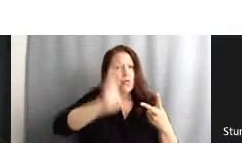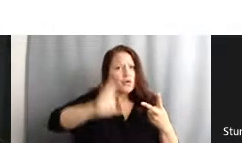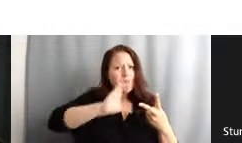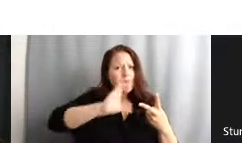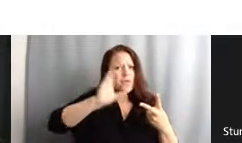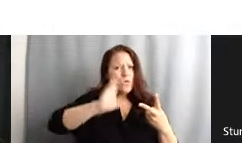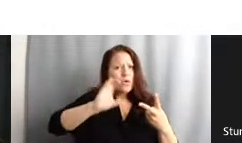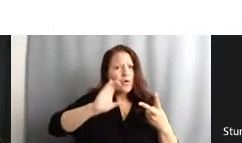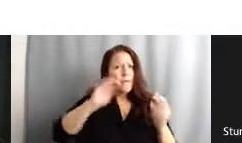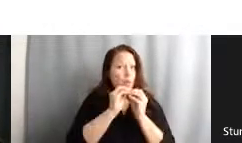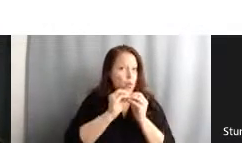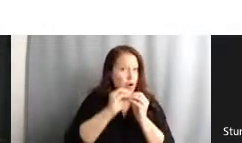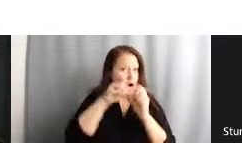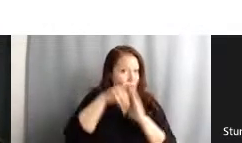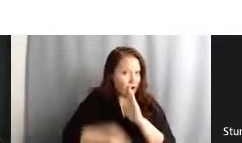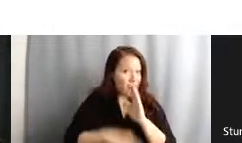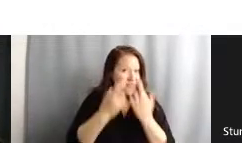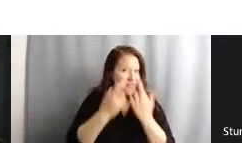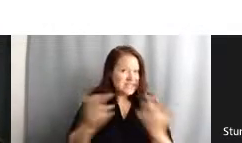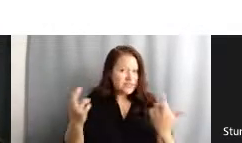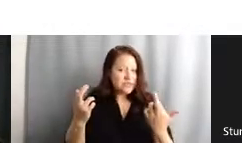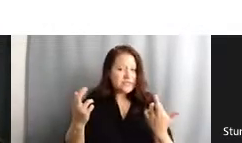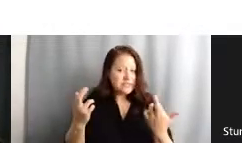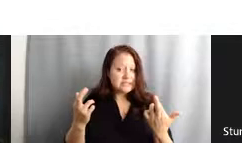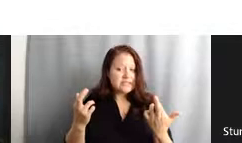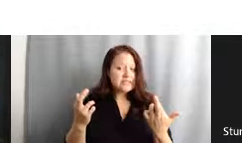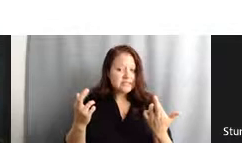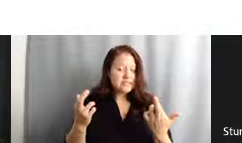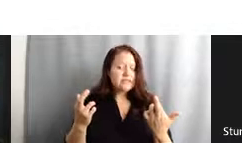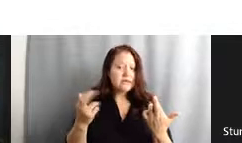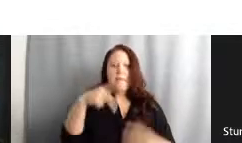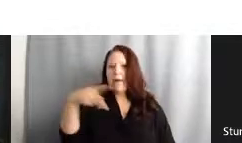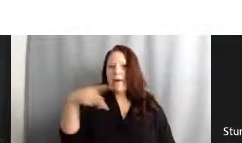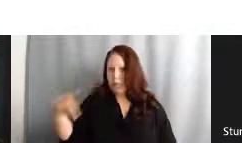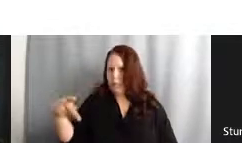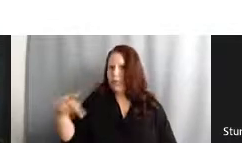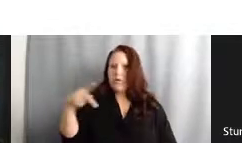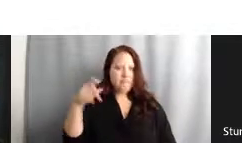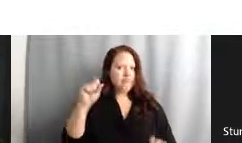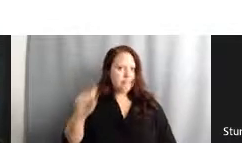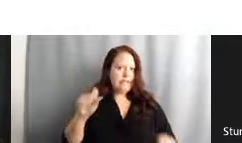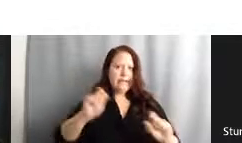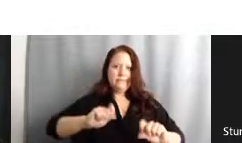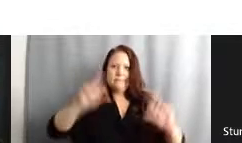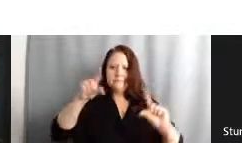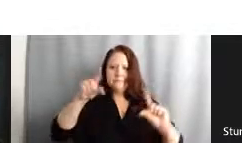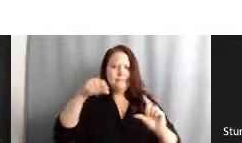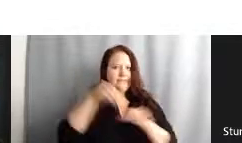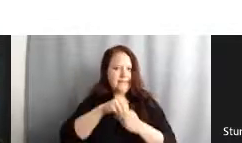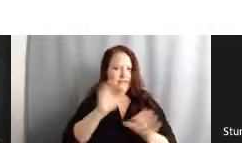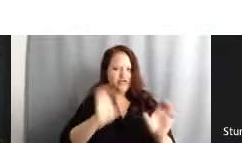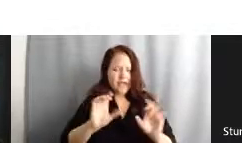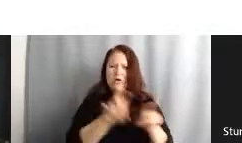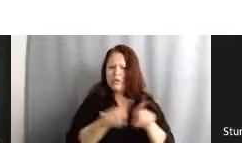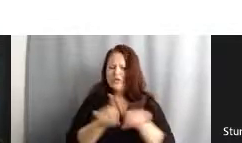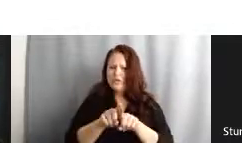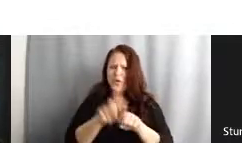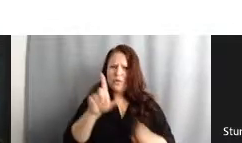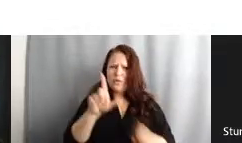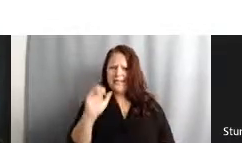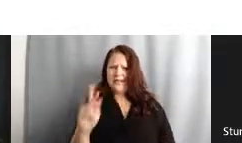additional resources, certainly the PowerPoint will be accessible in the chat here, as well as some of the links that